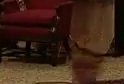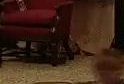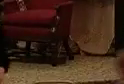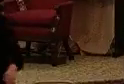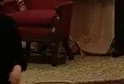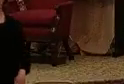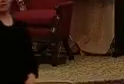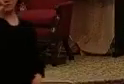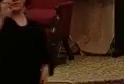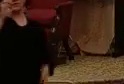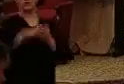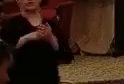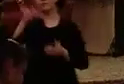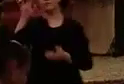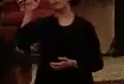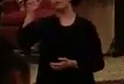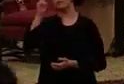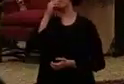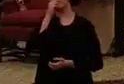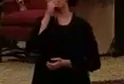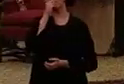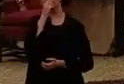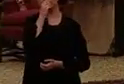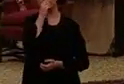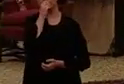Genesis chapter 32.